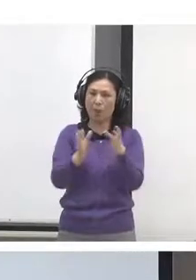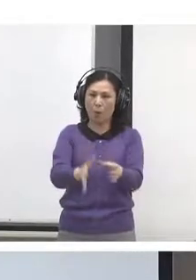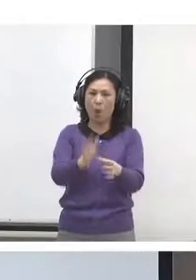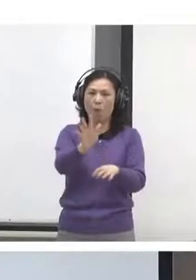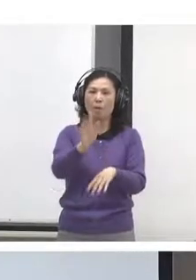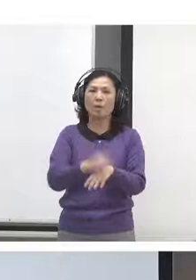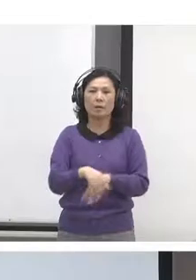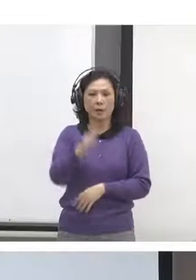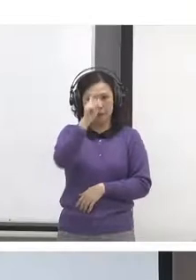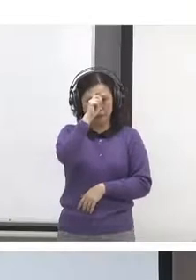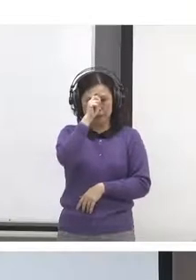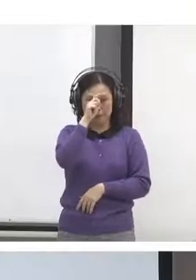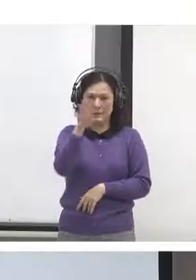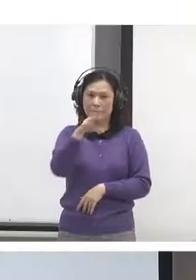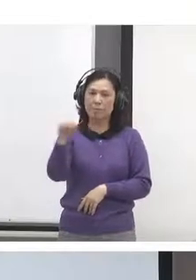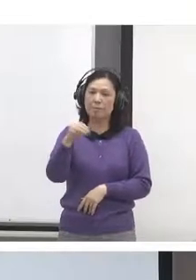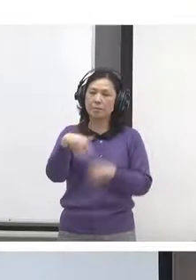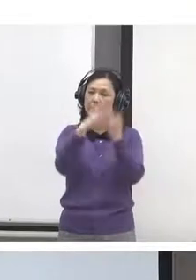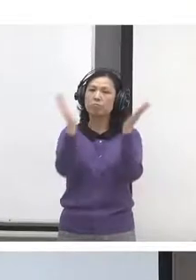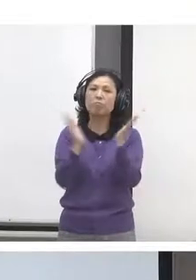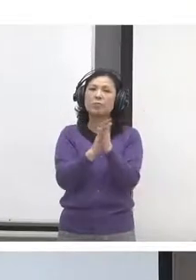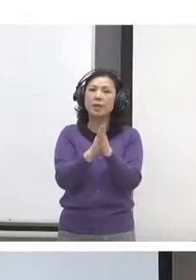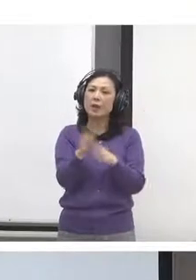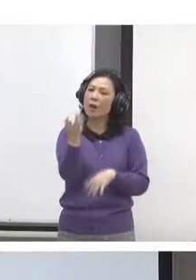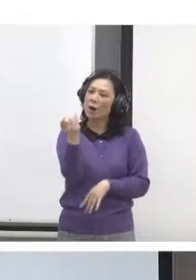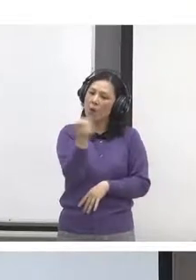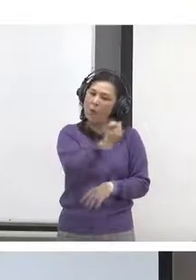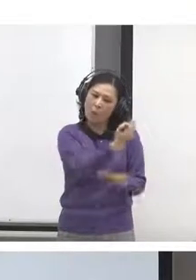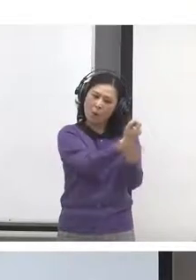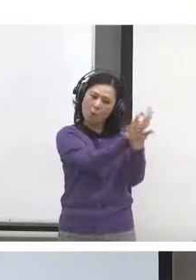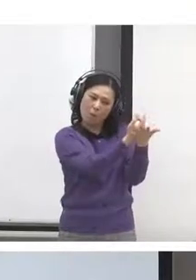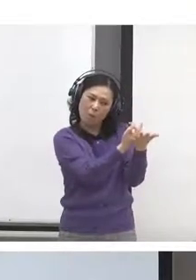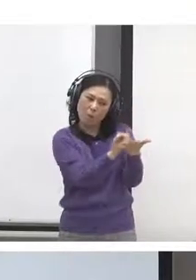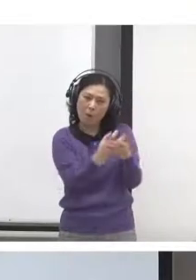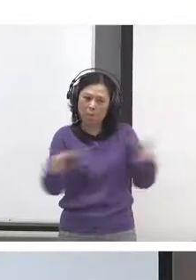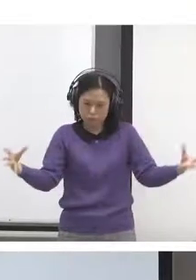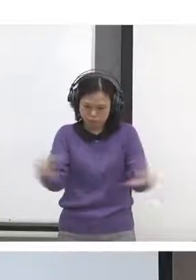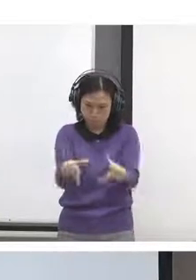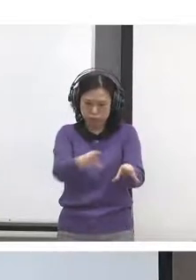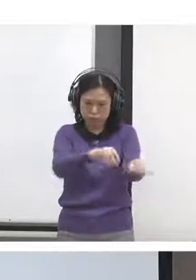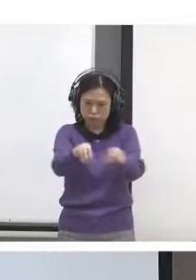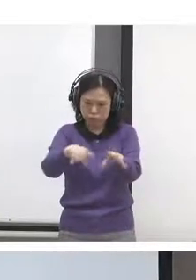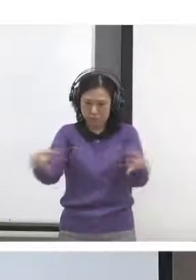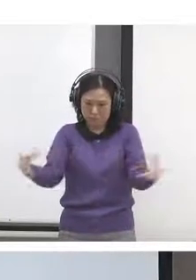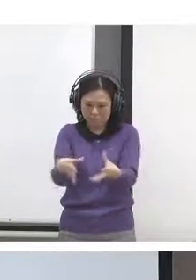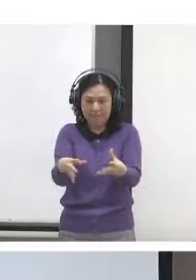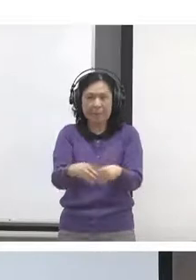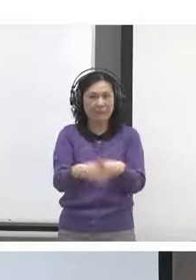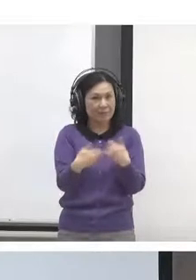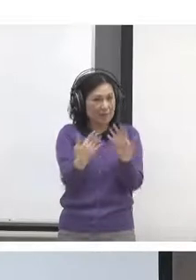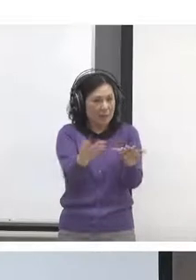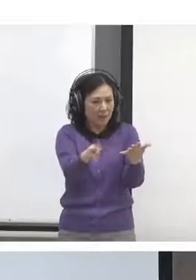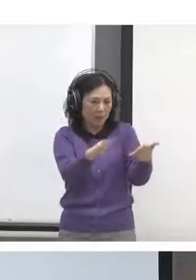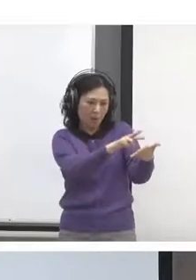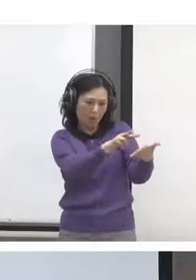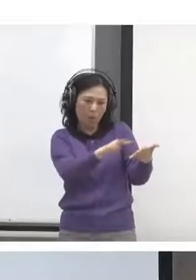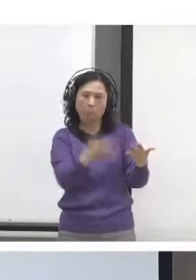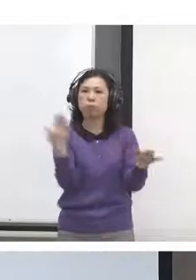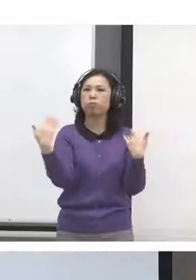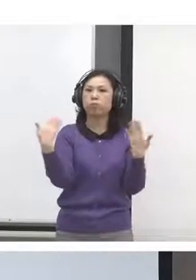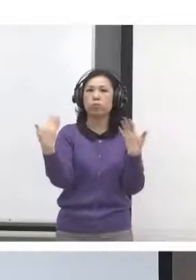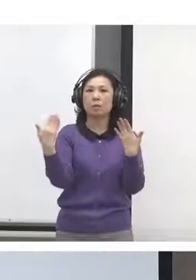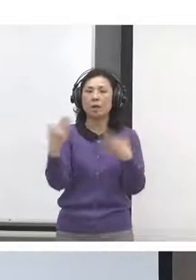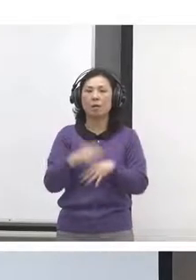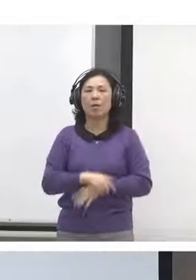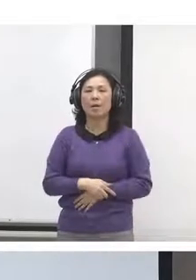educational resources to allow users to engage with the budget. Bike Space, on the other hand, was created in a partnership between Code for Canada, Civic